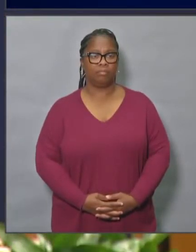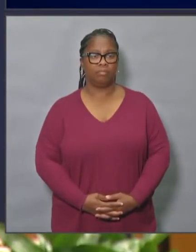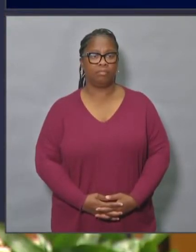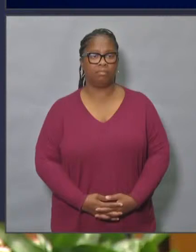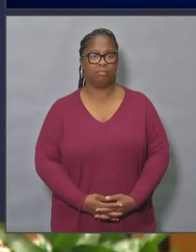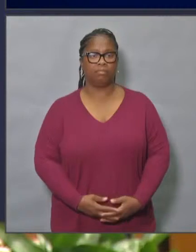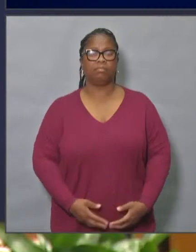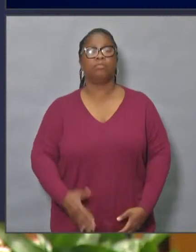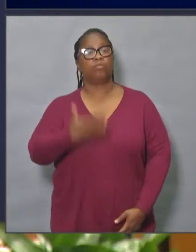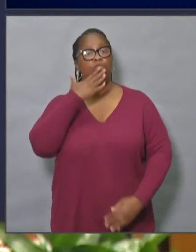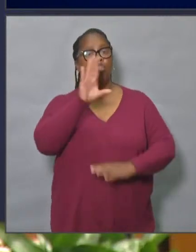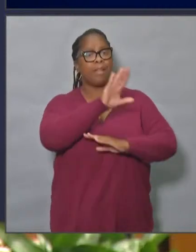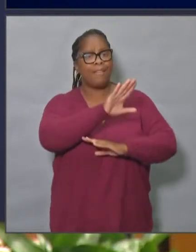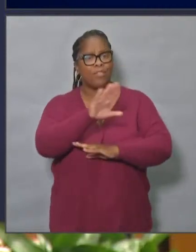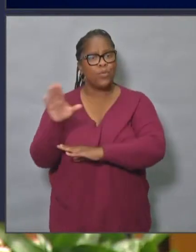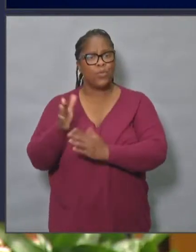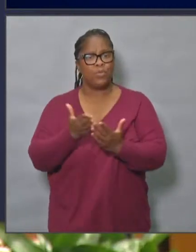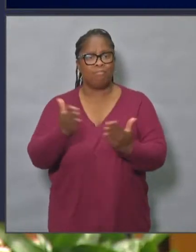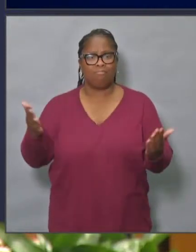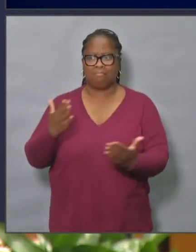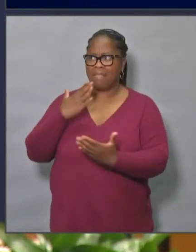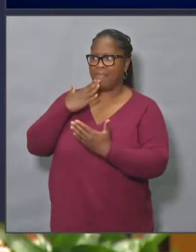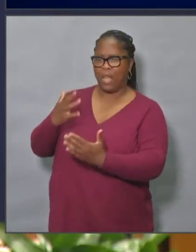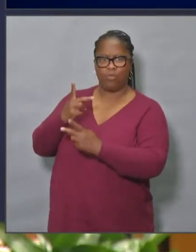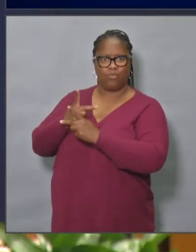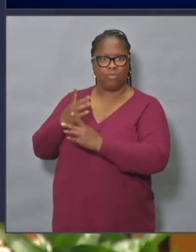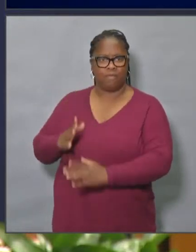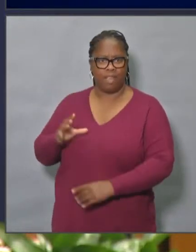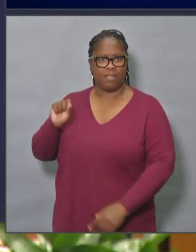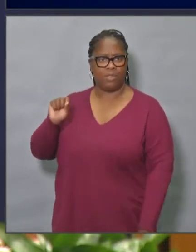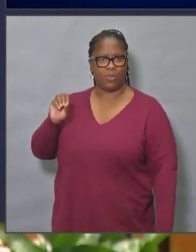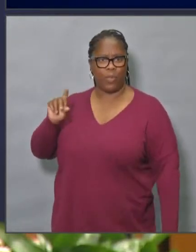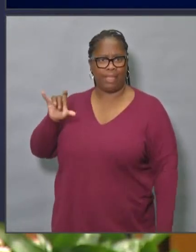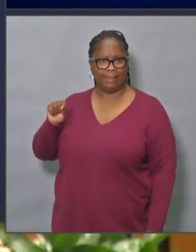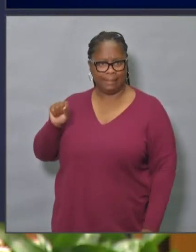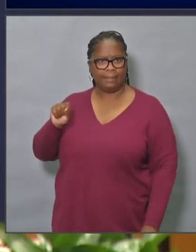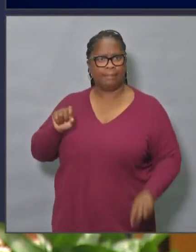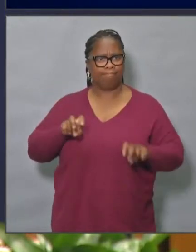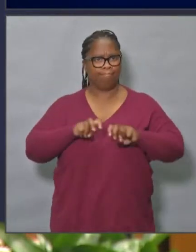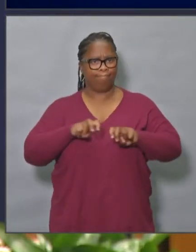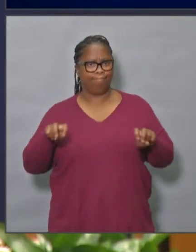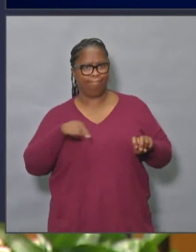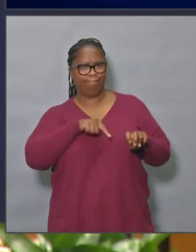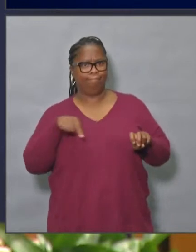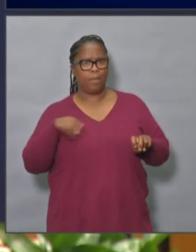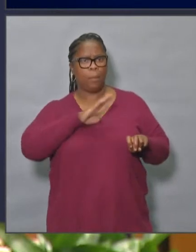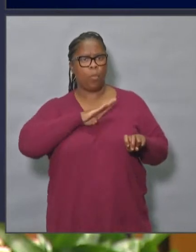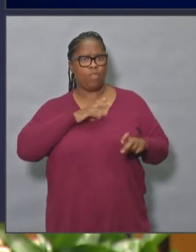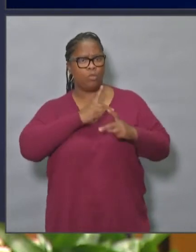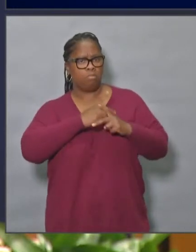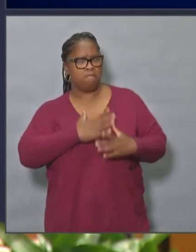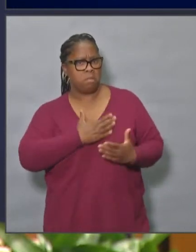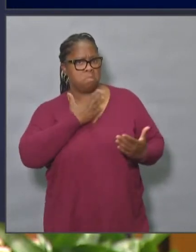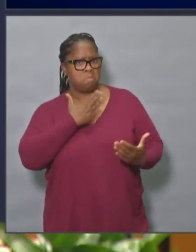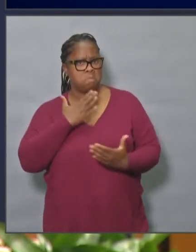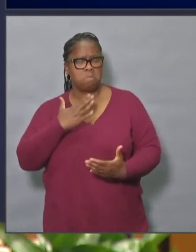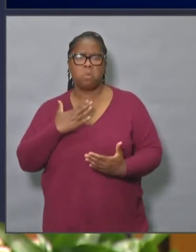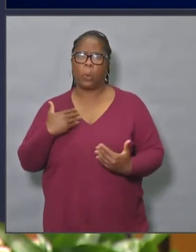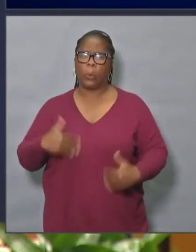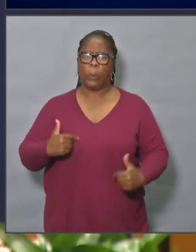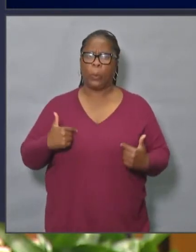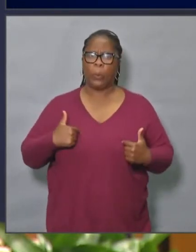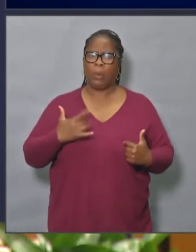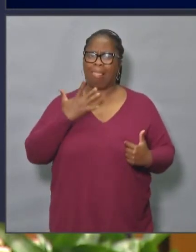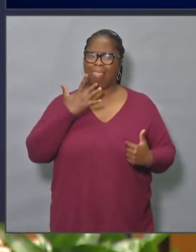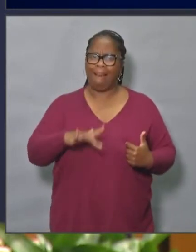Good afternoon, everyone, and thank you so much, Supervisor Solis, and to the entire Board of Supervisors. I feel very lucky to have